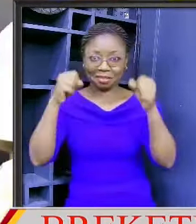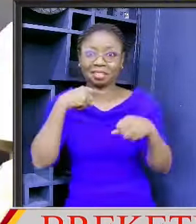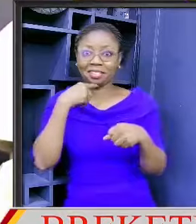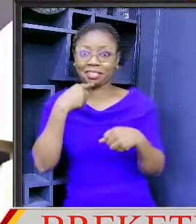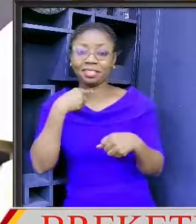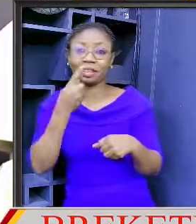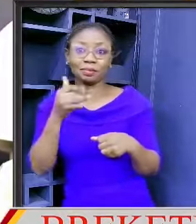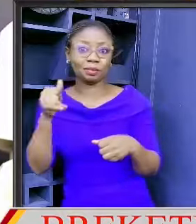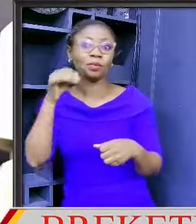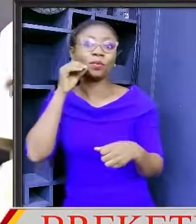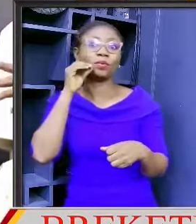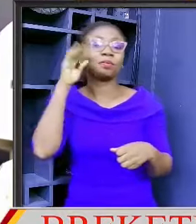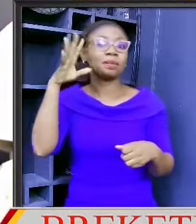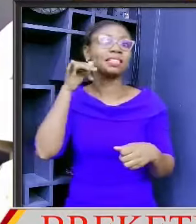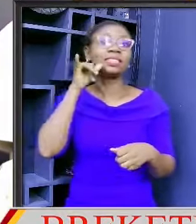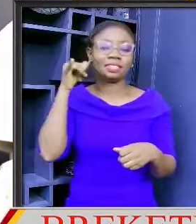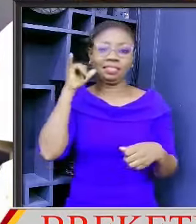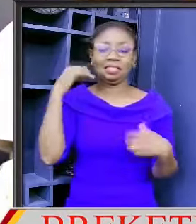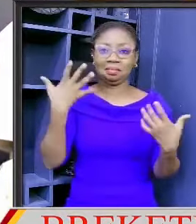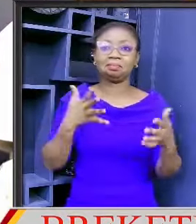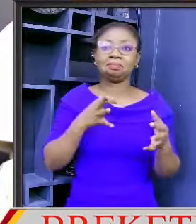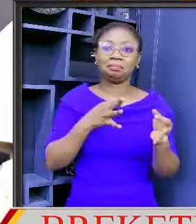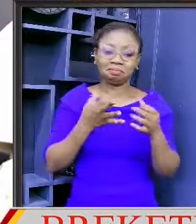Woman yesterday. So, sorry, man. Sorry.